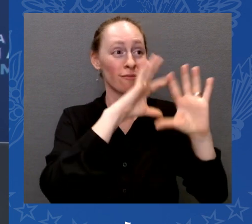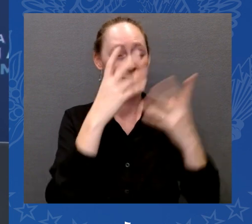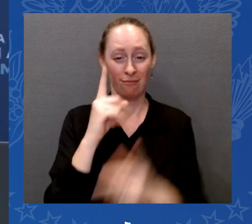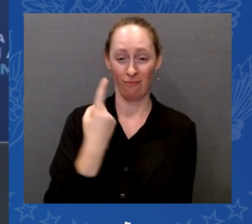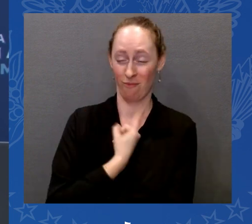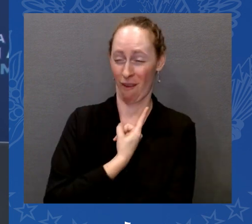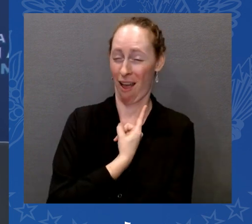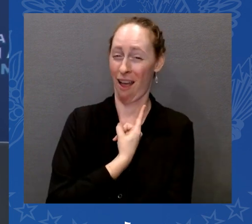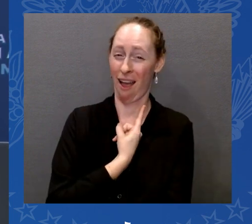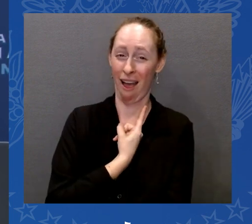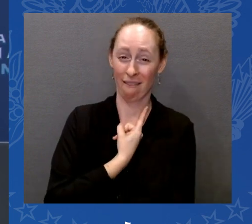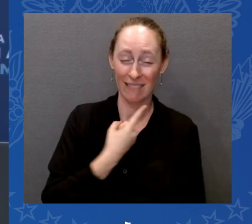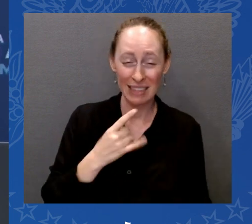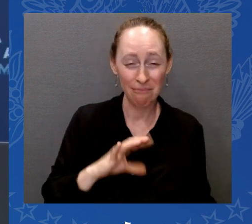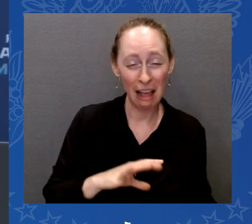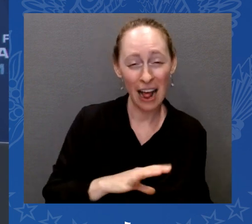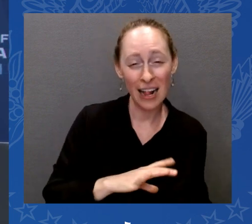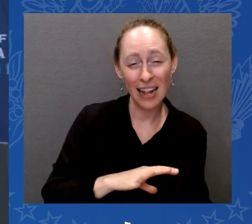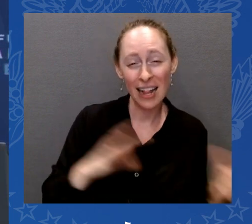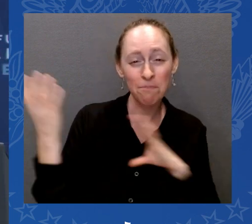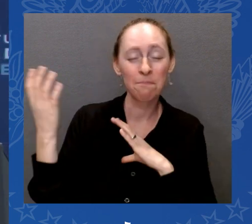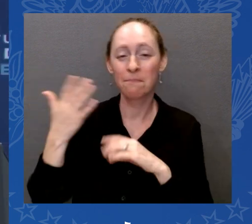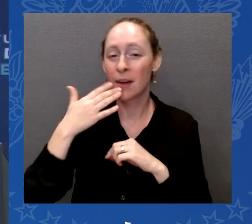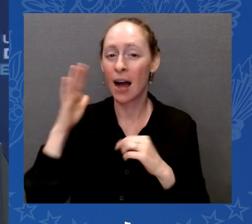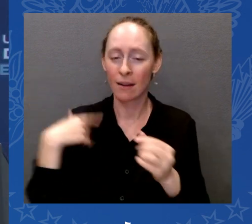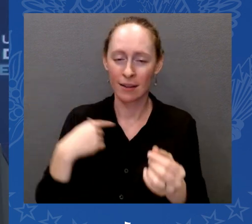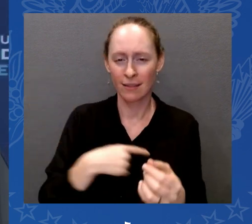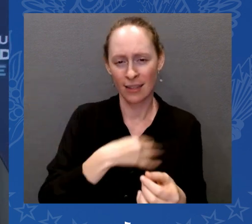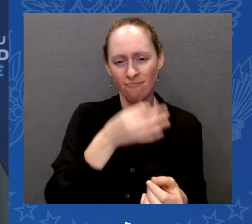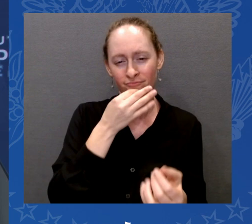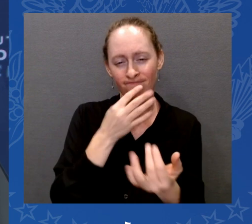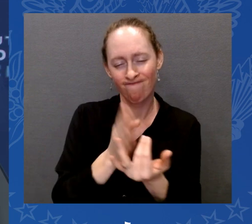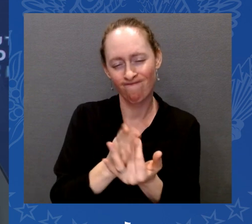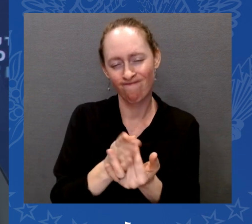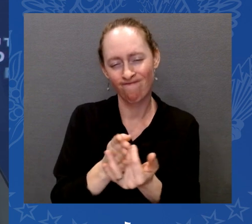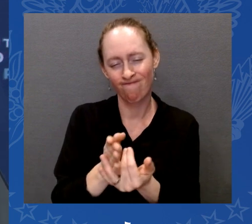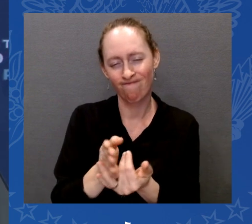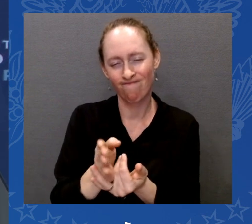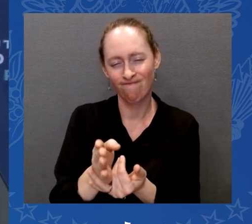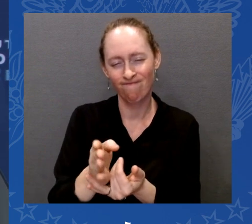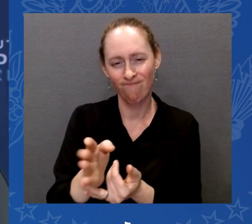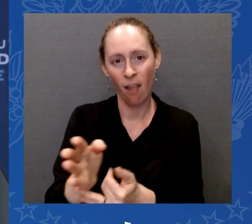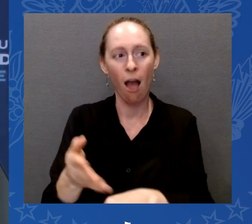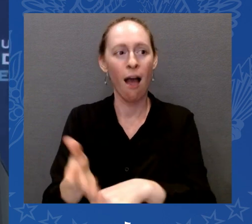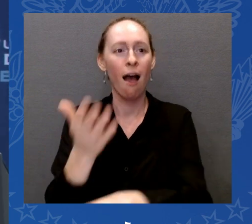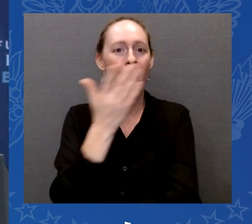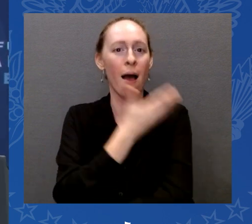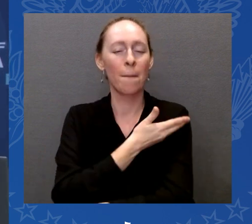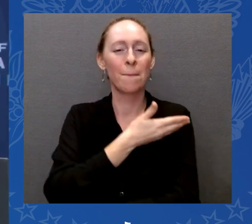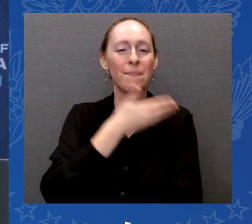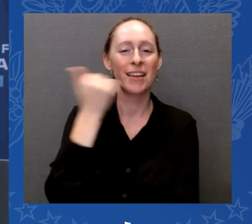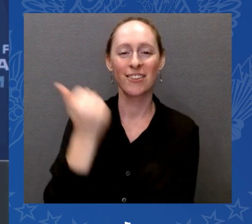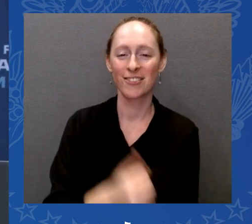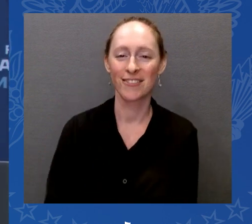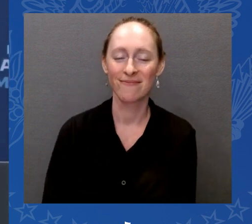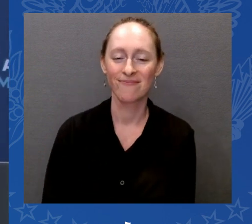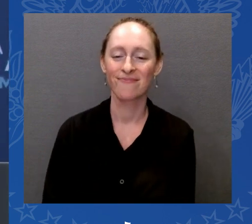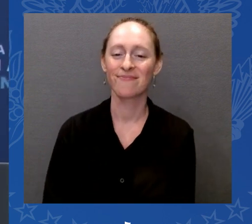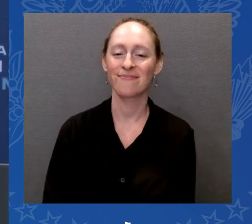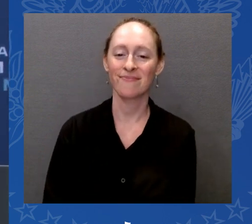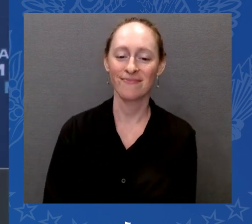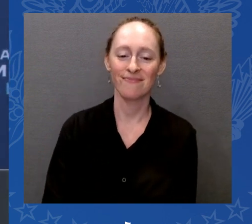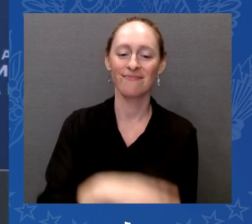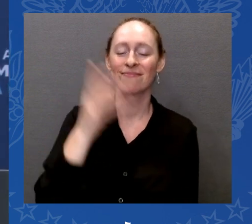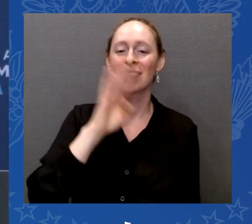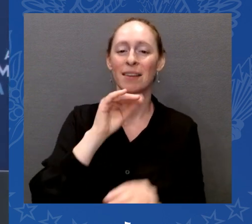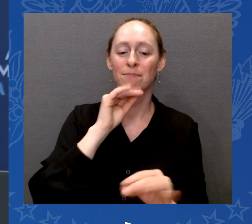the crisis. And folks, we're going to do it again. God bless you all, and may God protect our troops. And now I want to